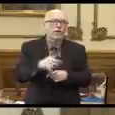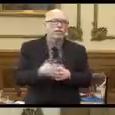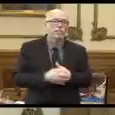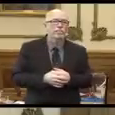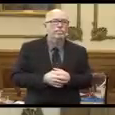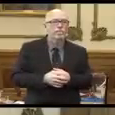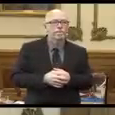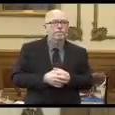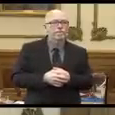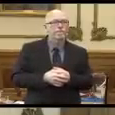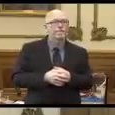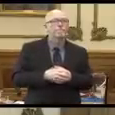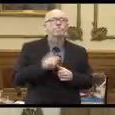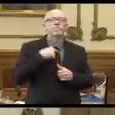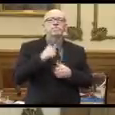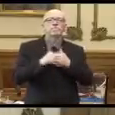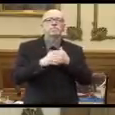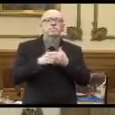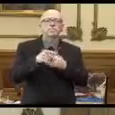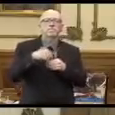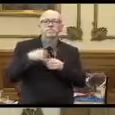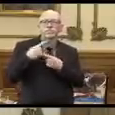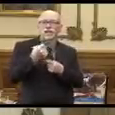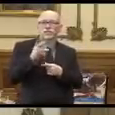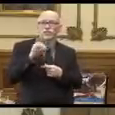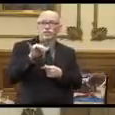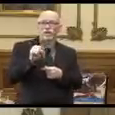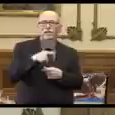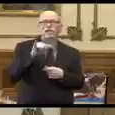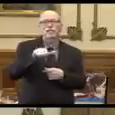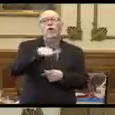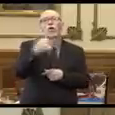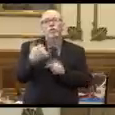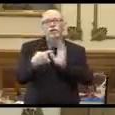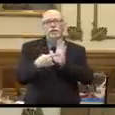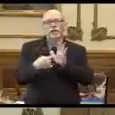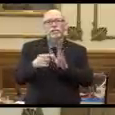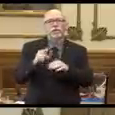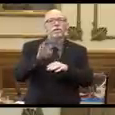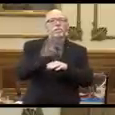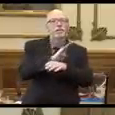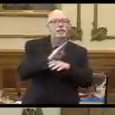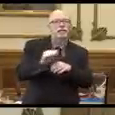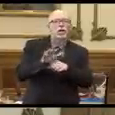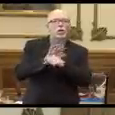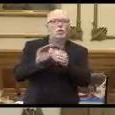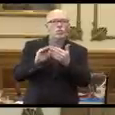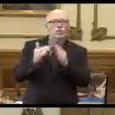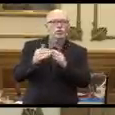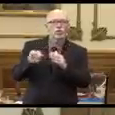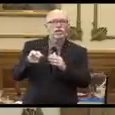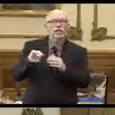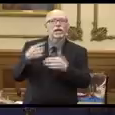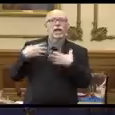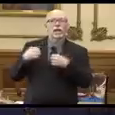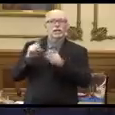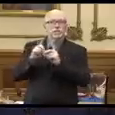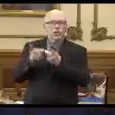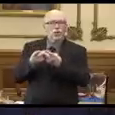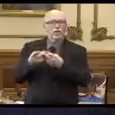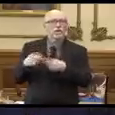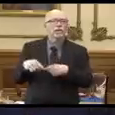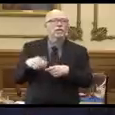and I would just add that over the last few days, this is another example of the business and the local community, be it the health department and or